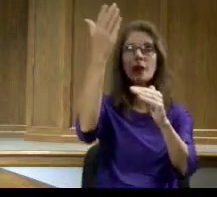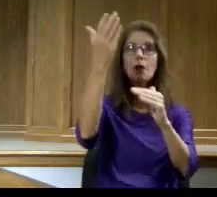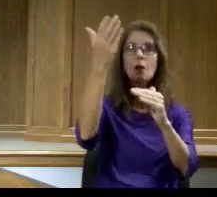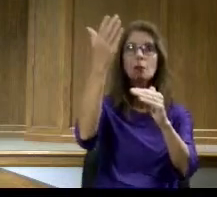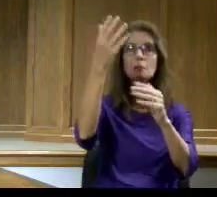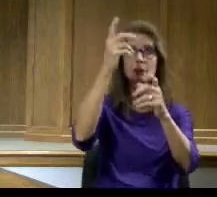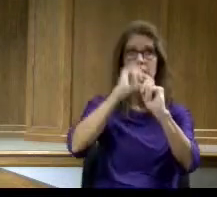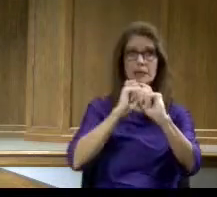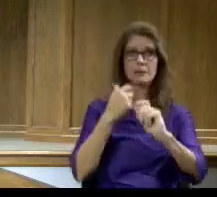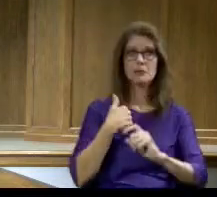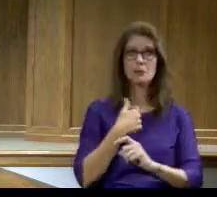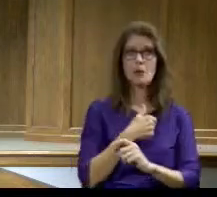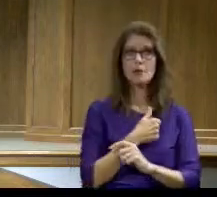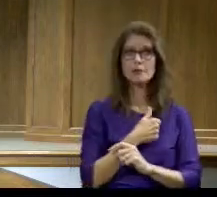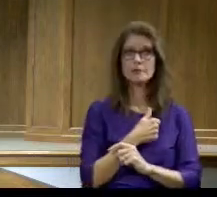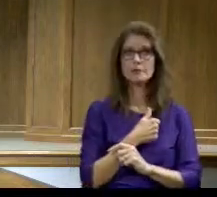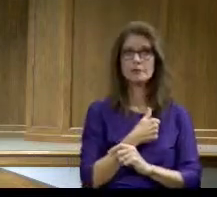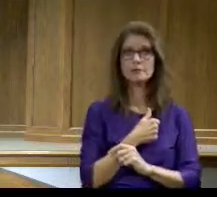gifted to us in Christ,